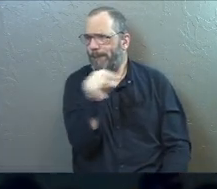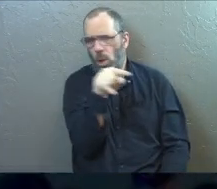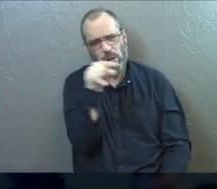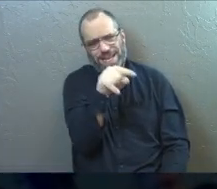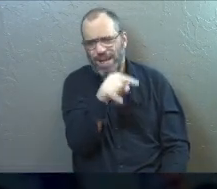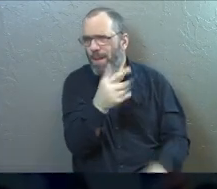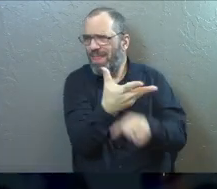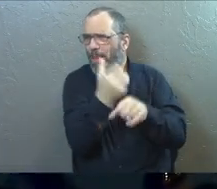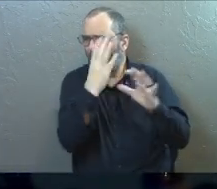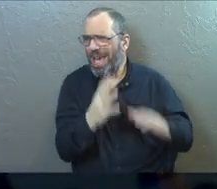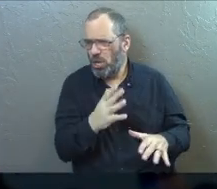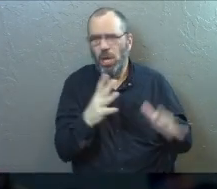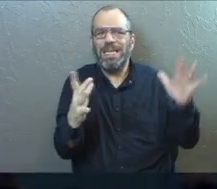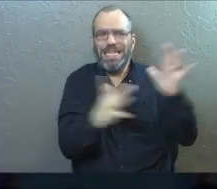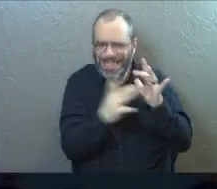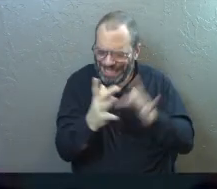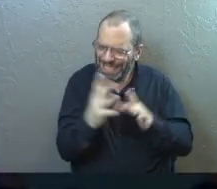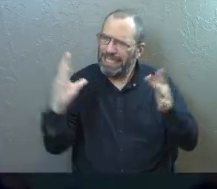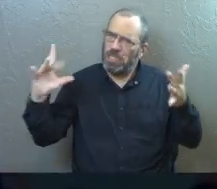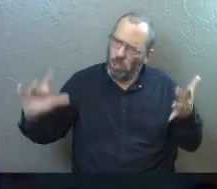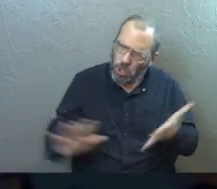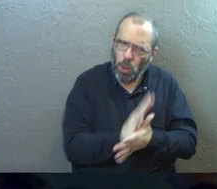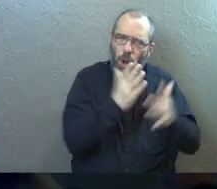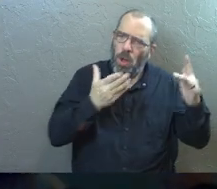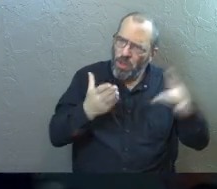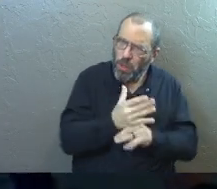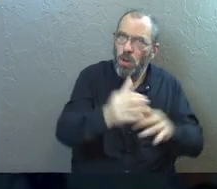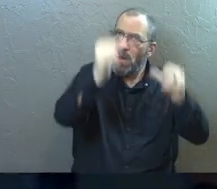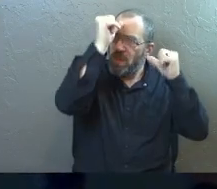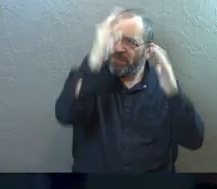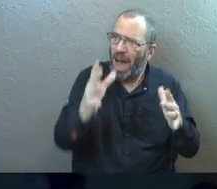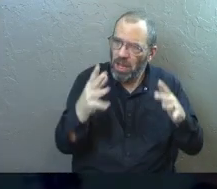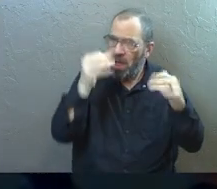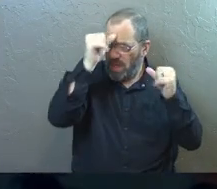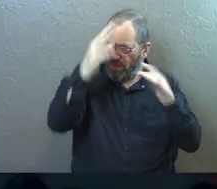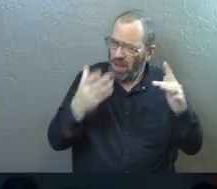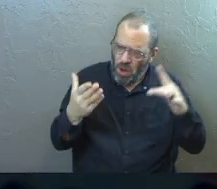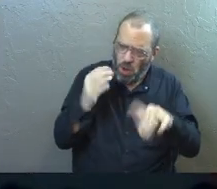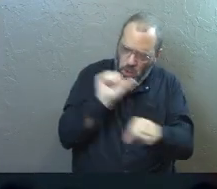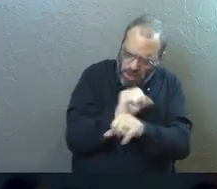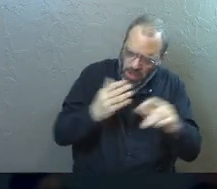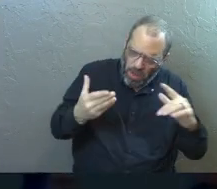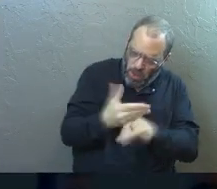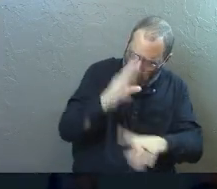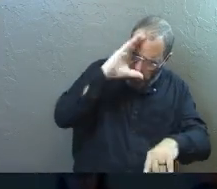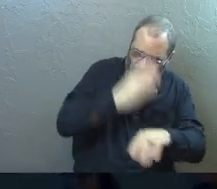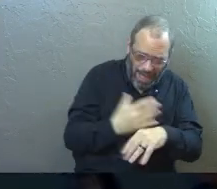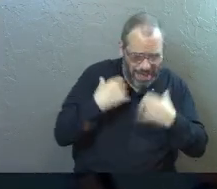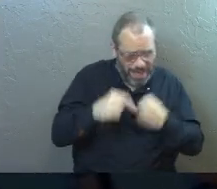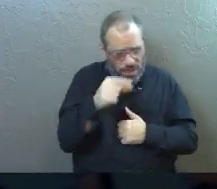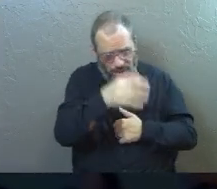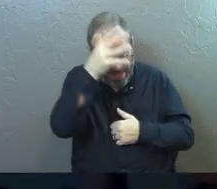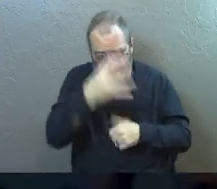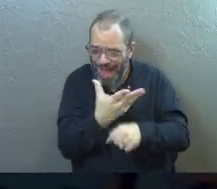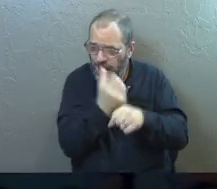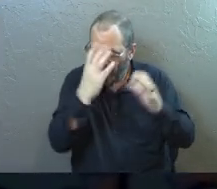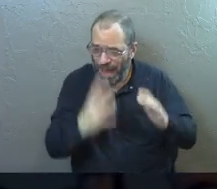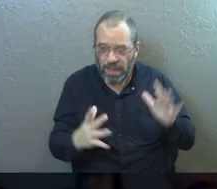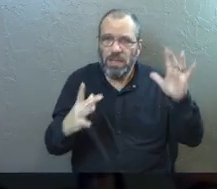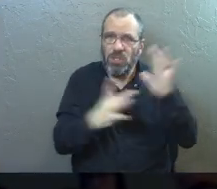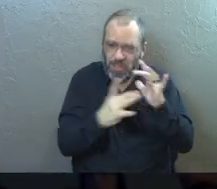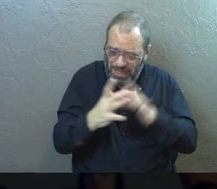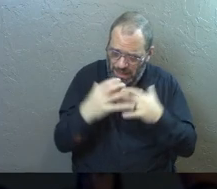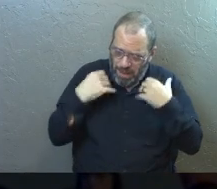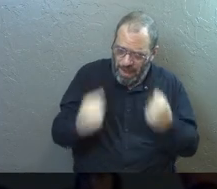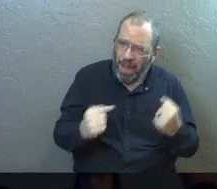right? Jesus gets the glory through the Father. The Father has worked through the Son to bring healing to this man, right? Jesus